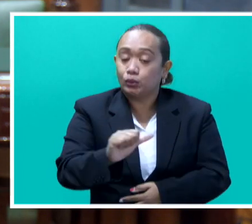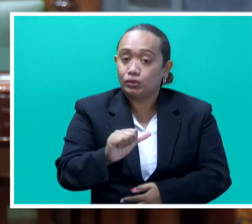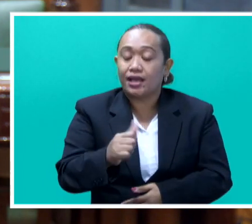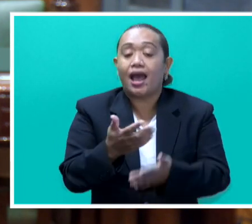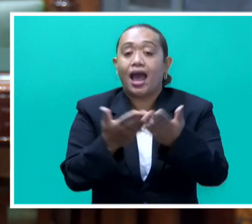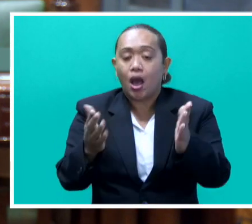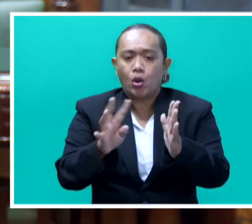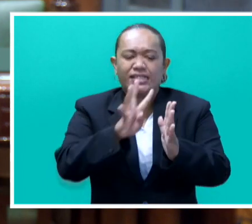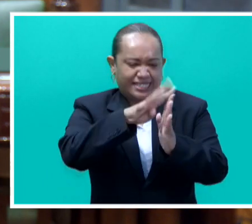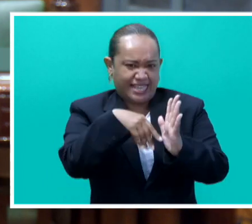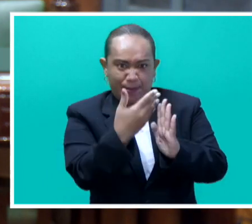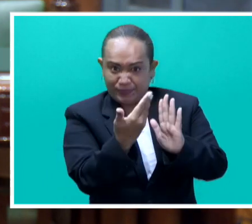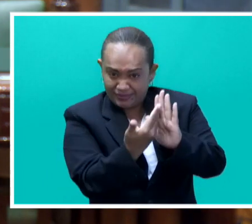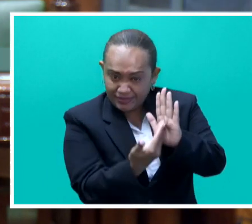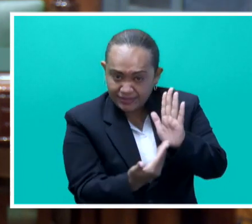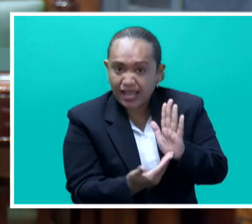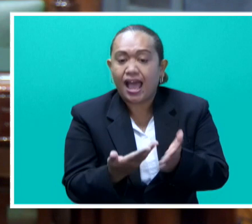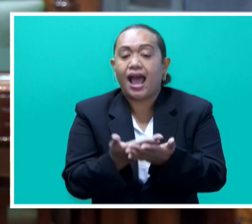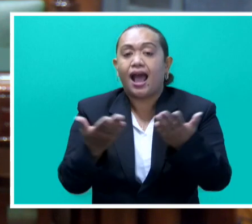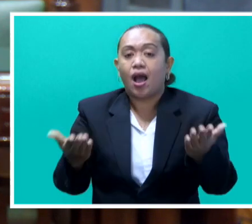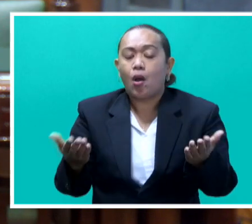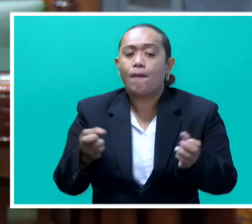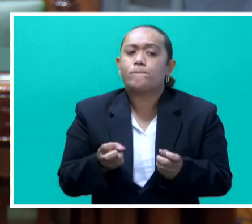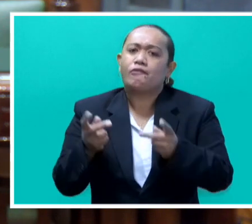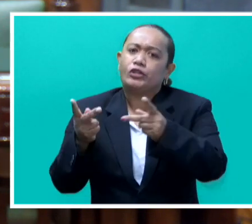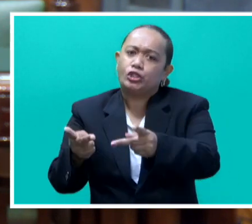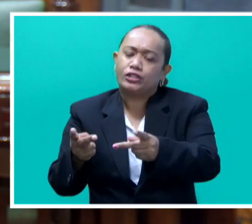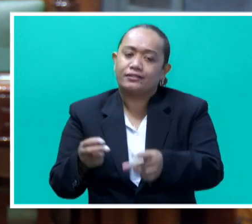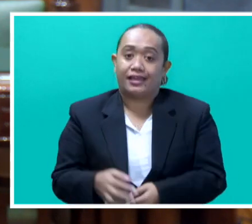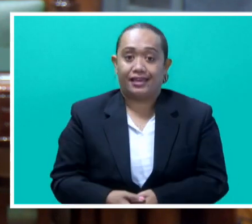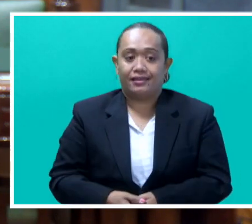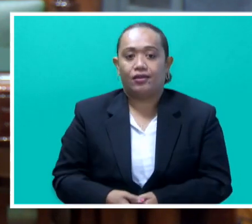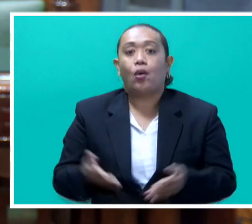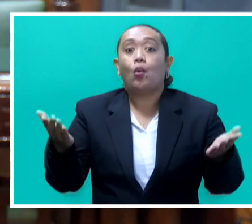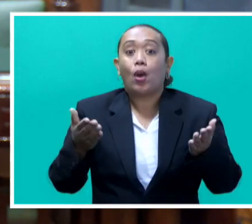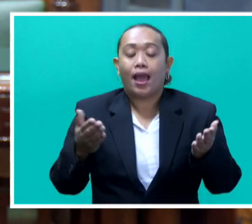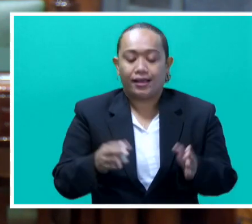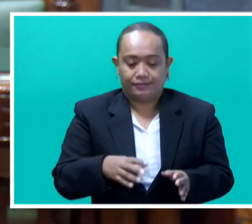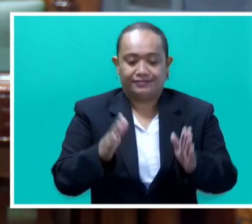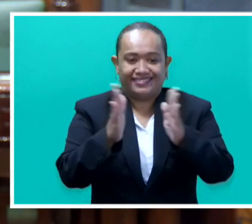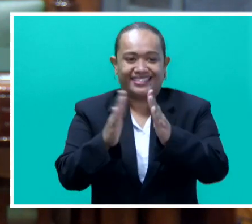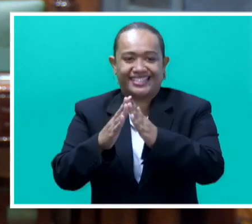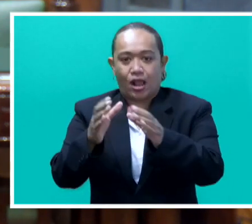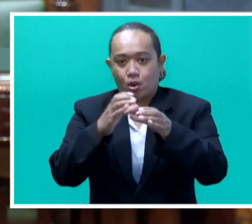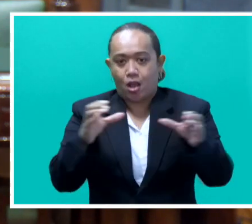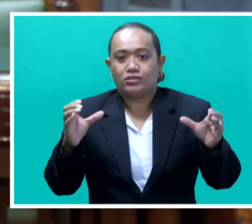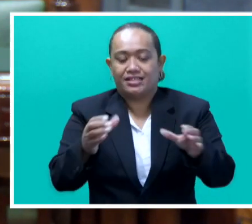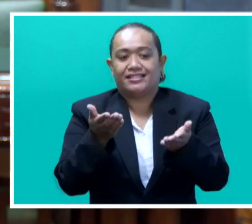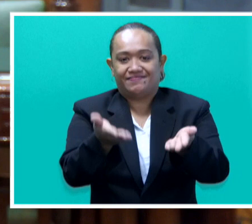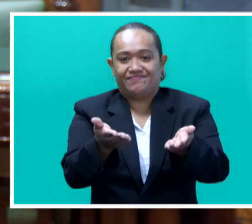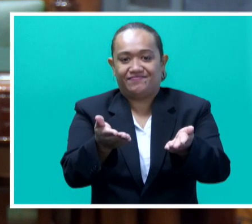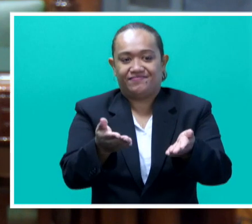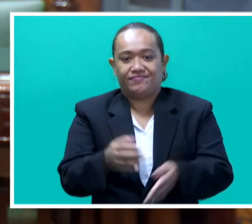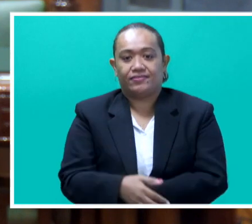schemes and the town planning general provisions, which are now administered by the municipal councils. Mr. Speaker,